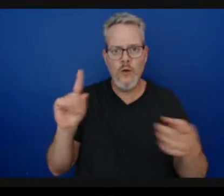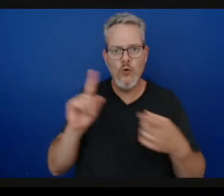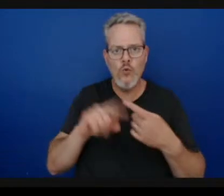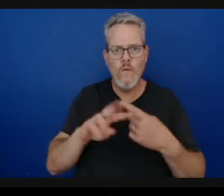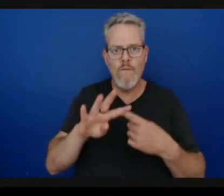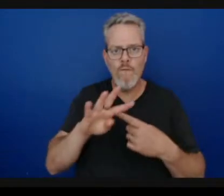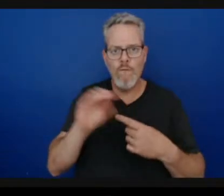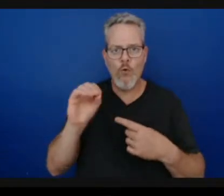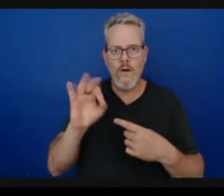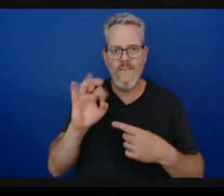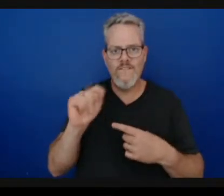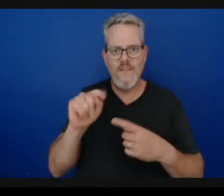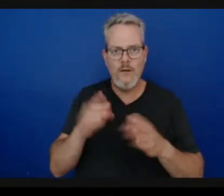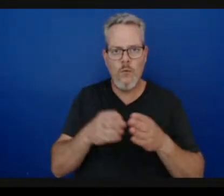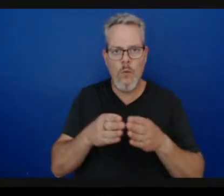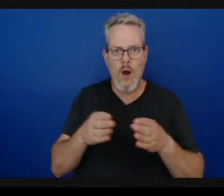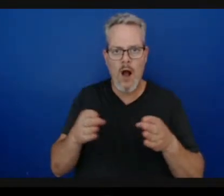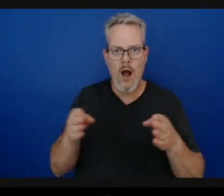20 feet in depth.